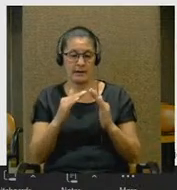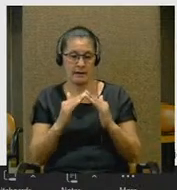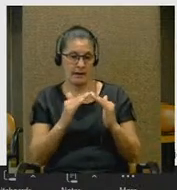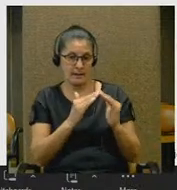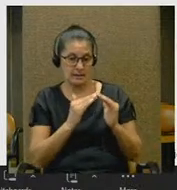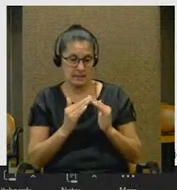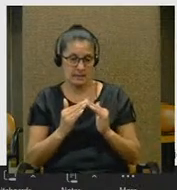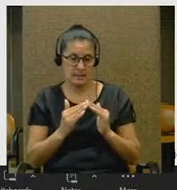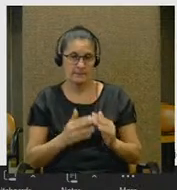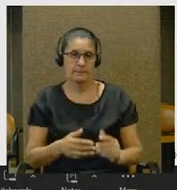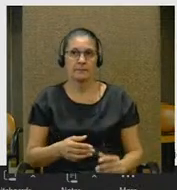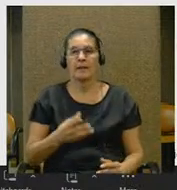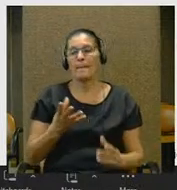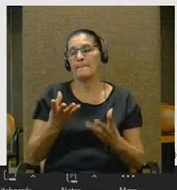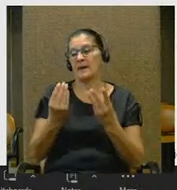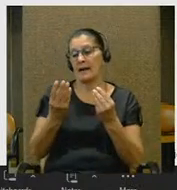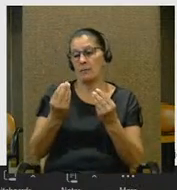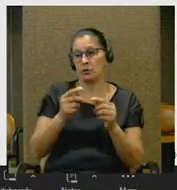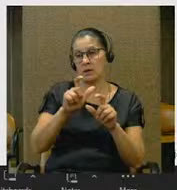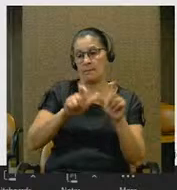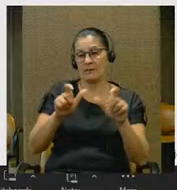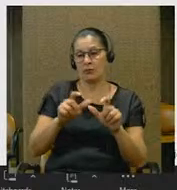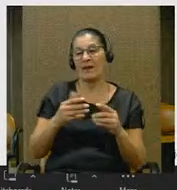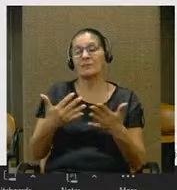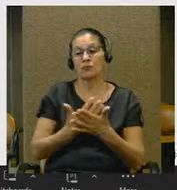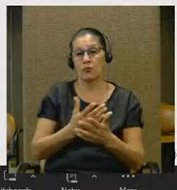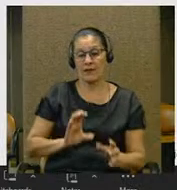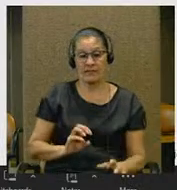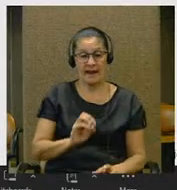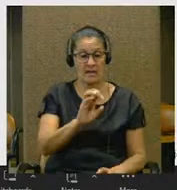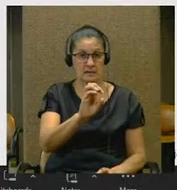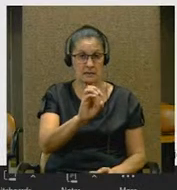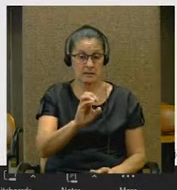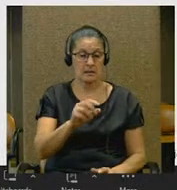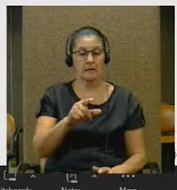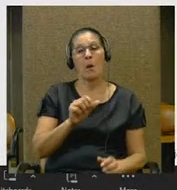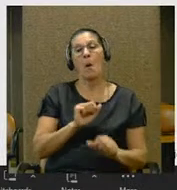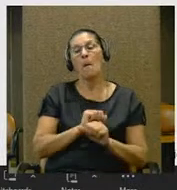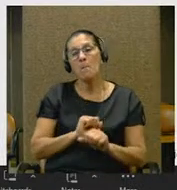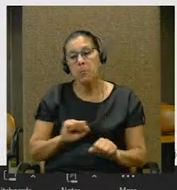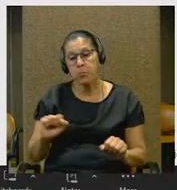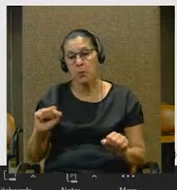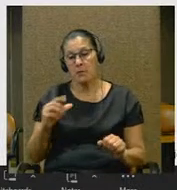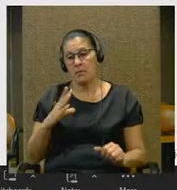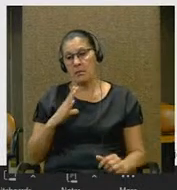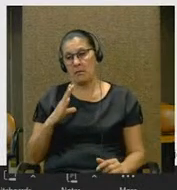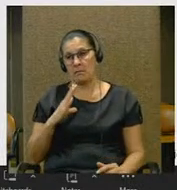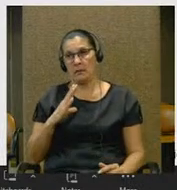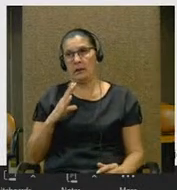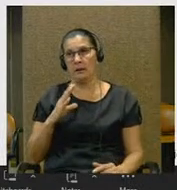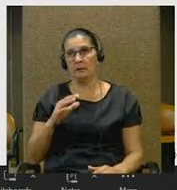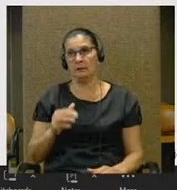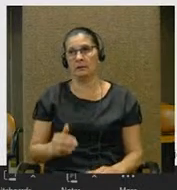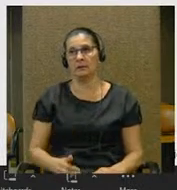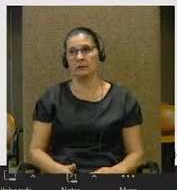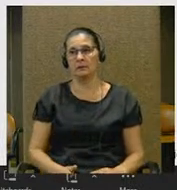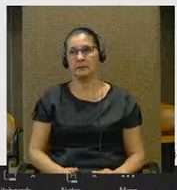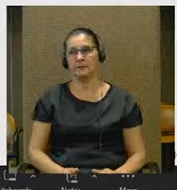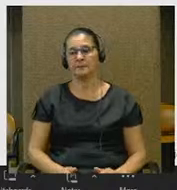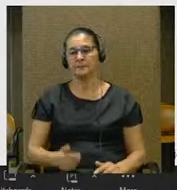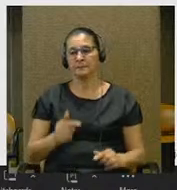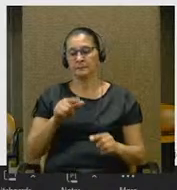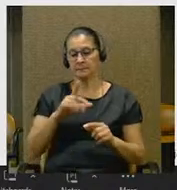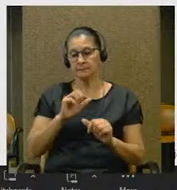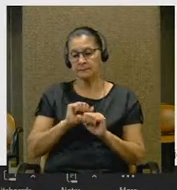cancer. Can you overdose from, fentanyl is quite potent. And so I just want to make it